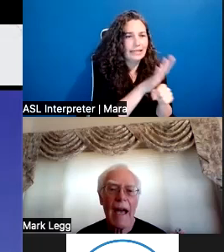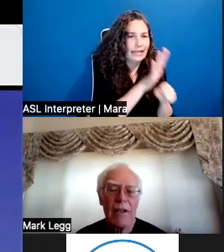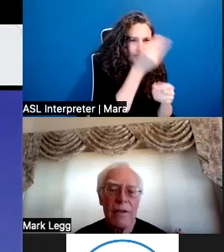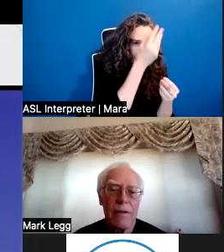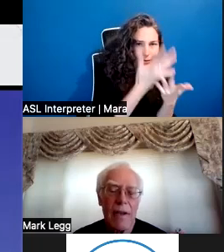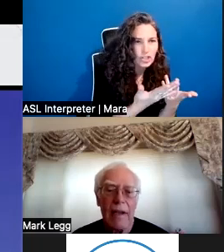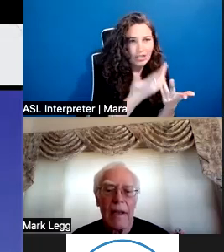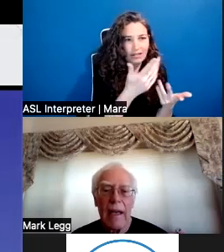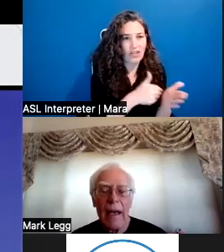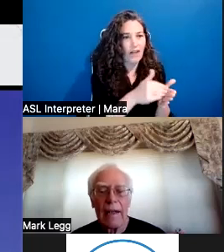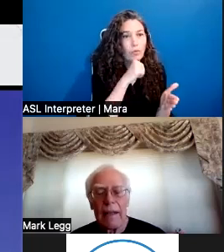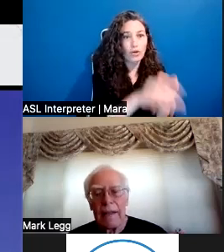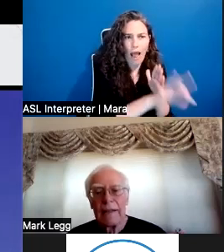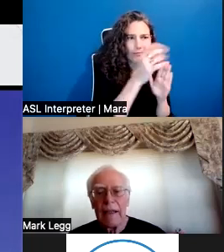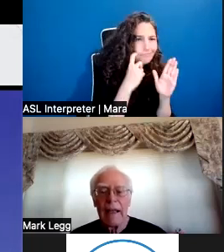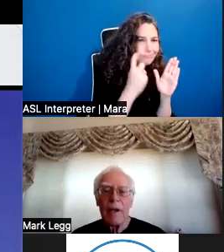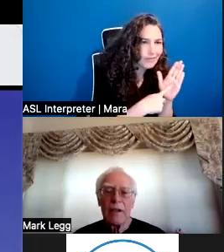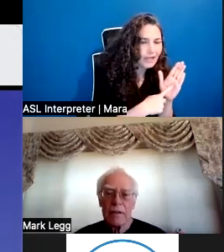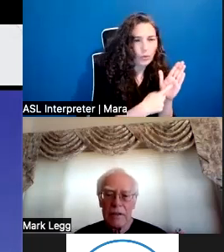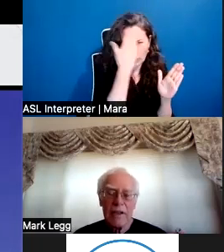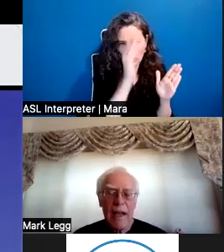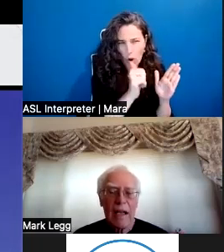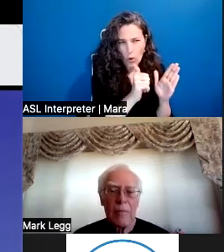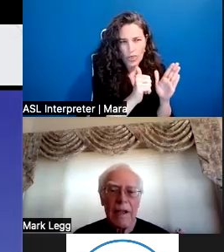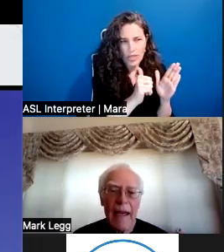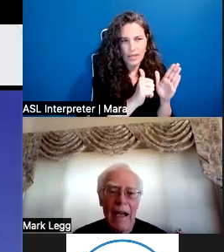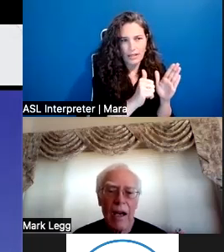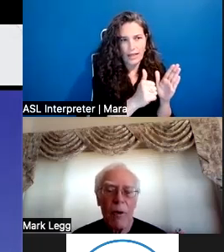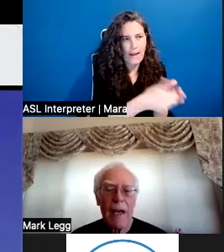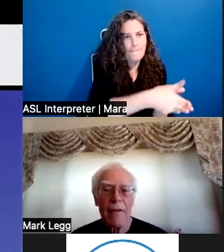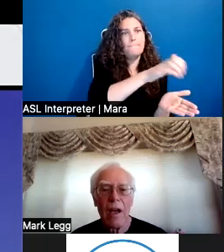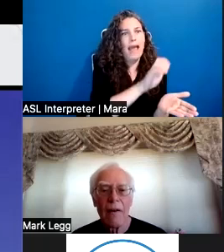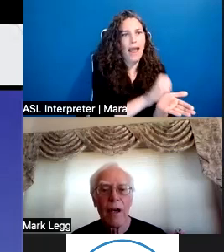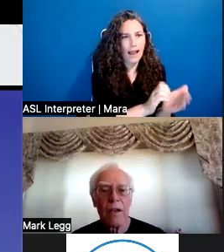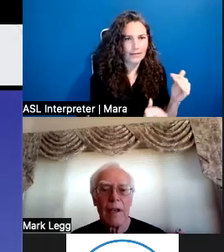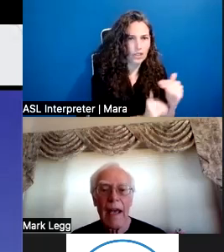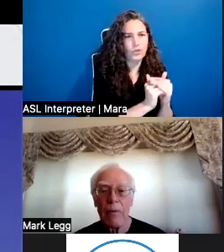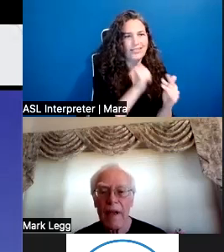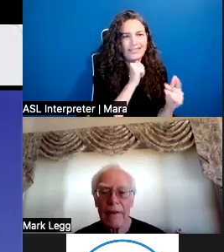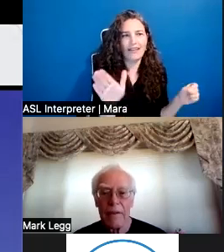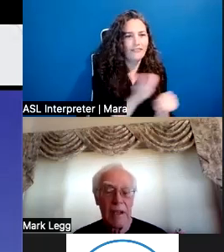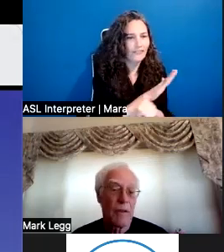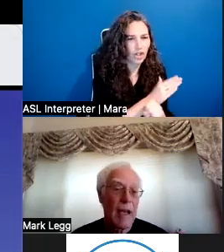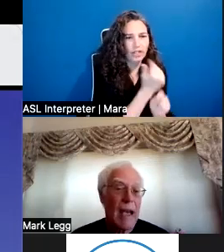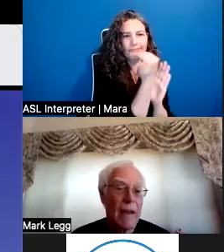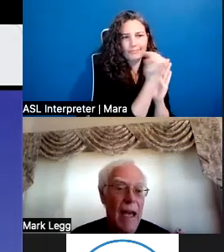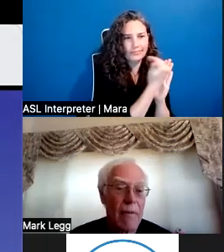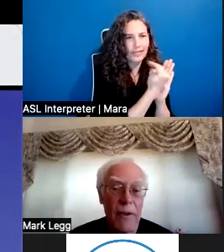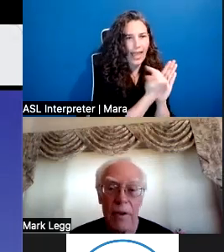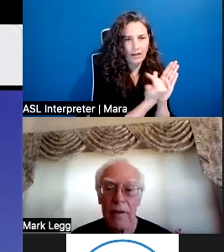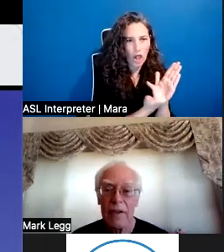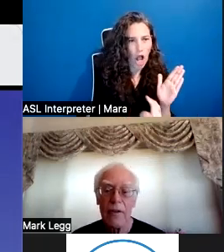smaller magnitudes, and we don't, you know, it's not a complete catalog, and we want to have as long of a record as we can. We've got, you know, the